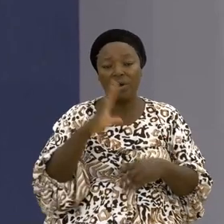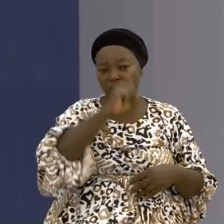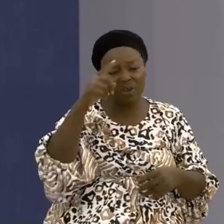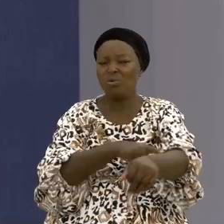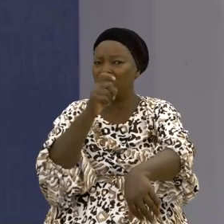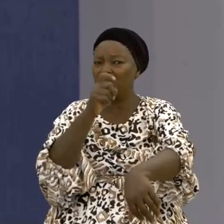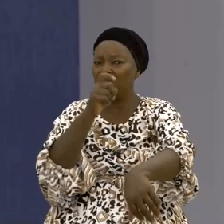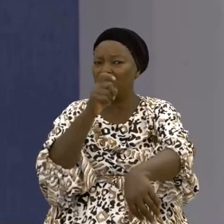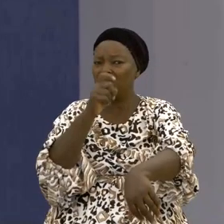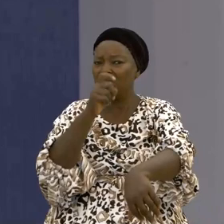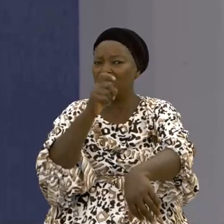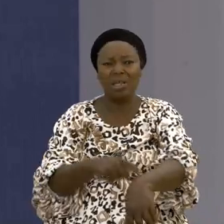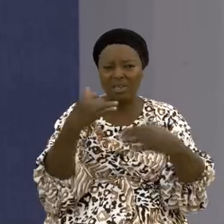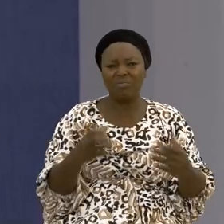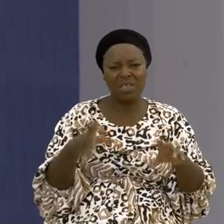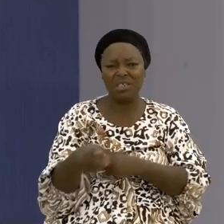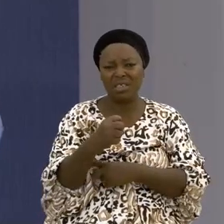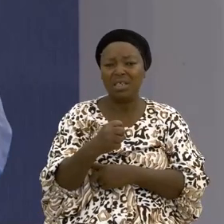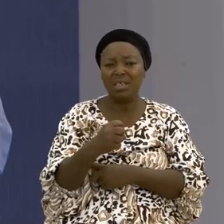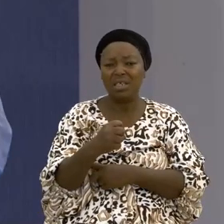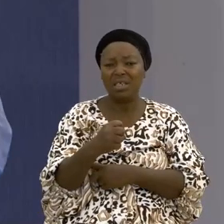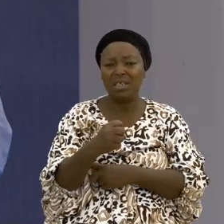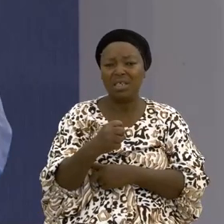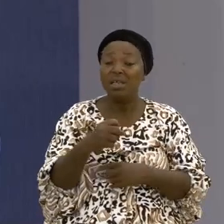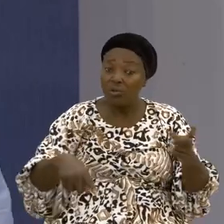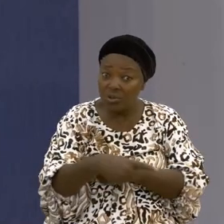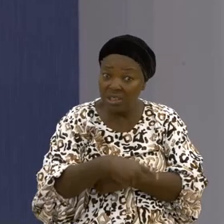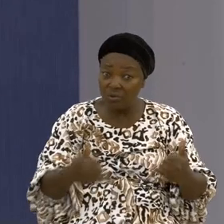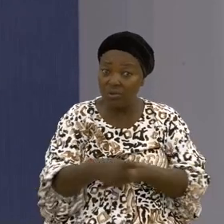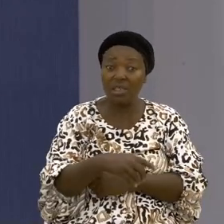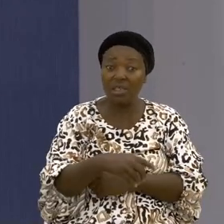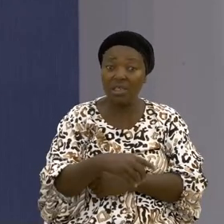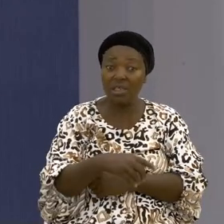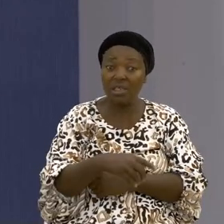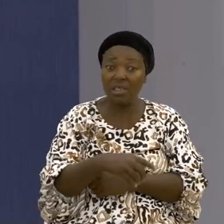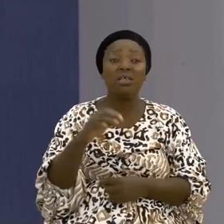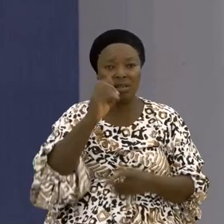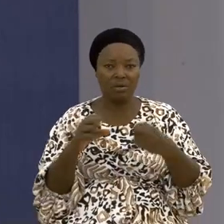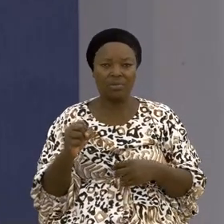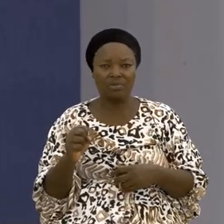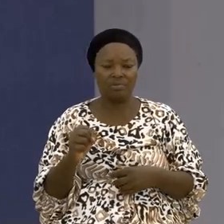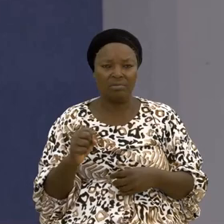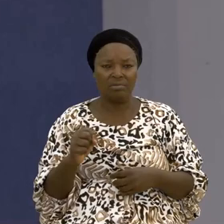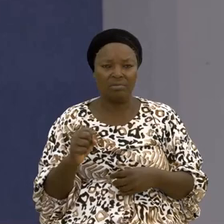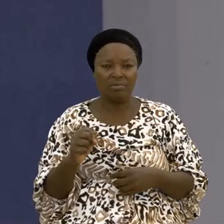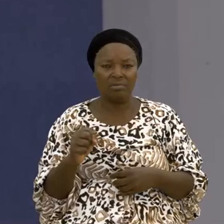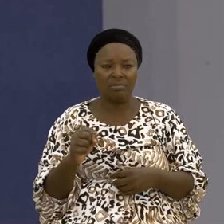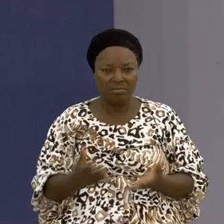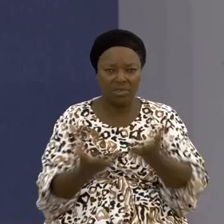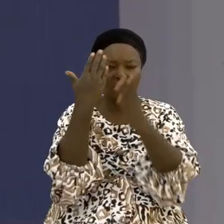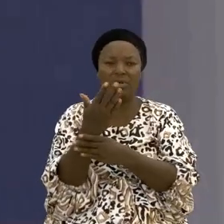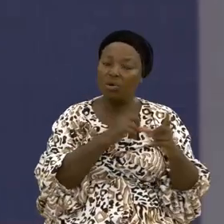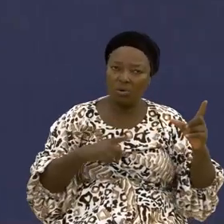a long time, all these many days. Today it comes. Raise up your hand.